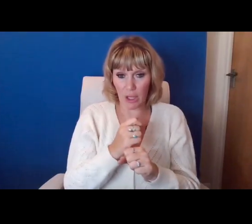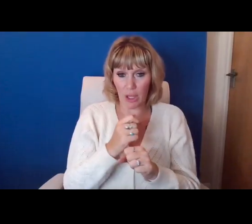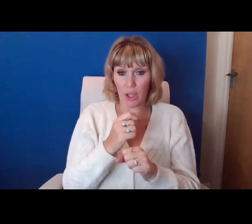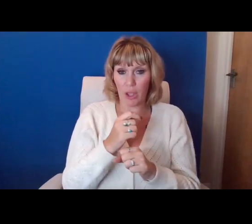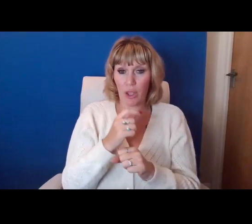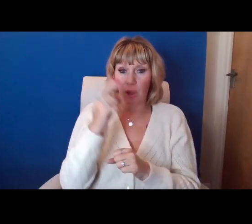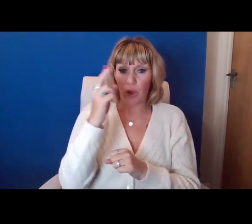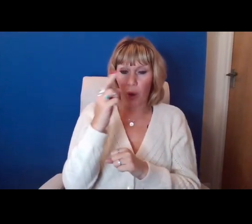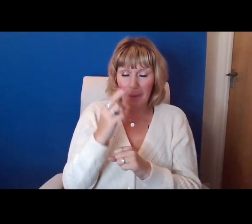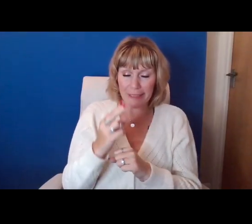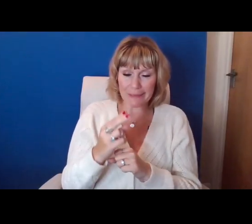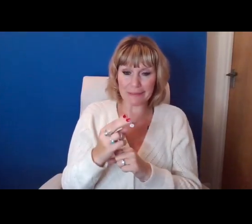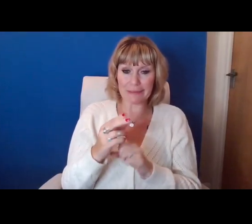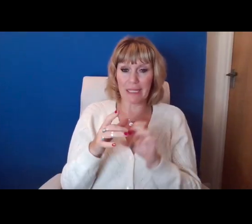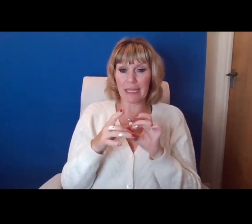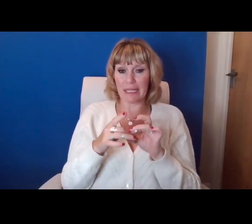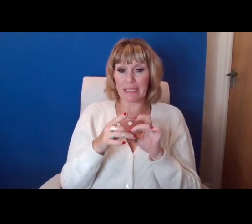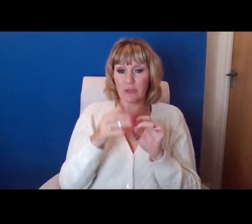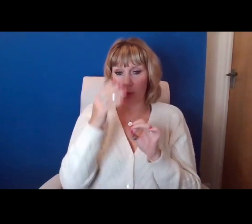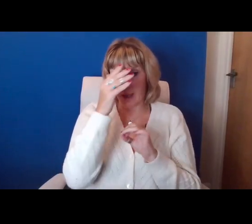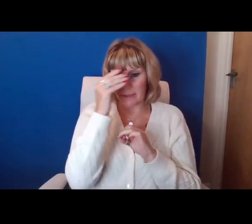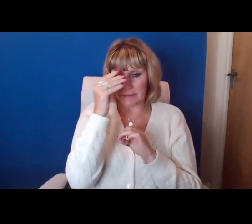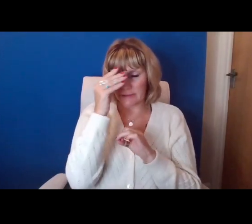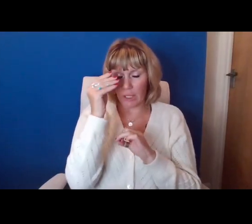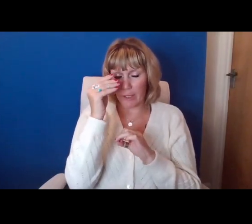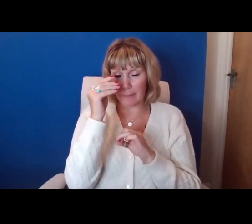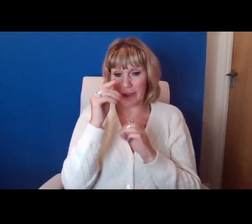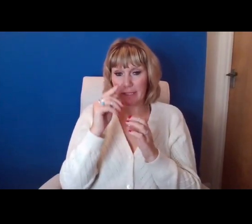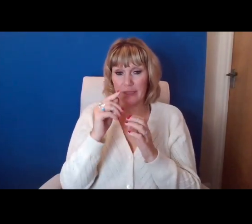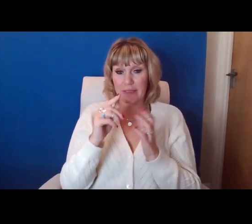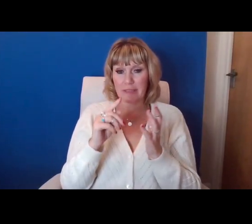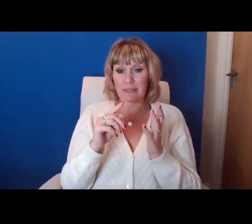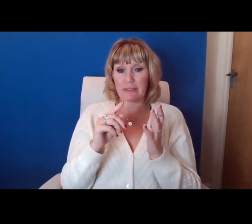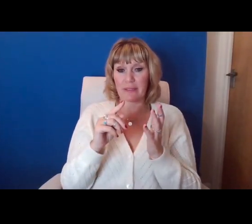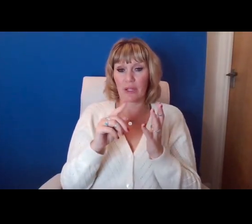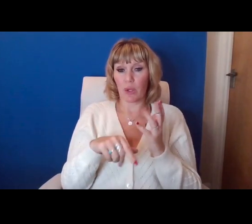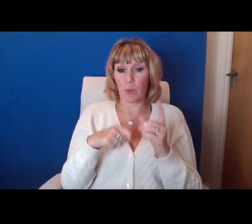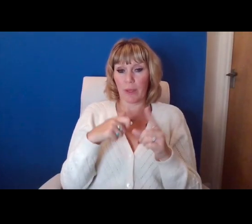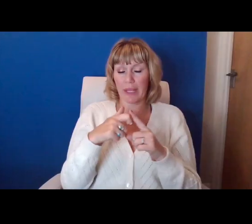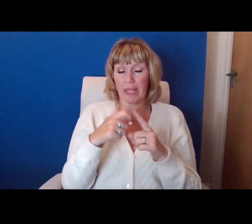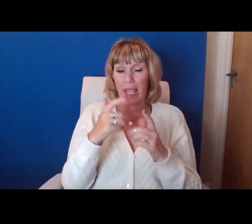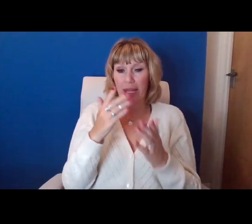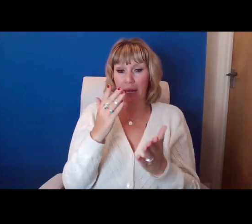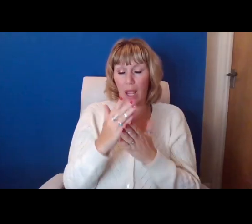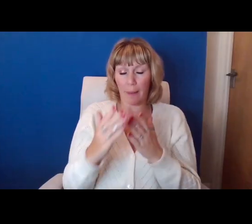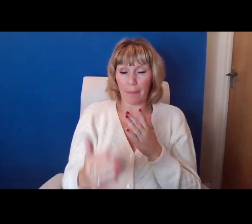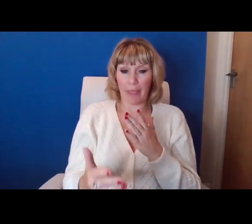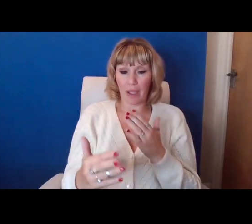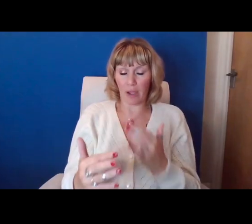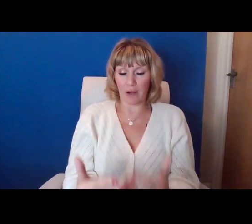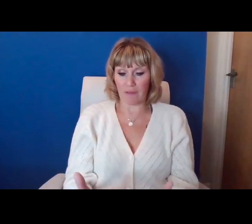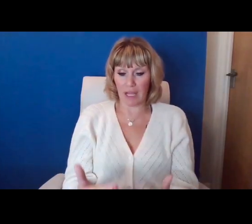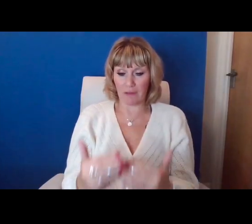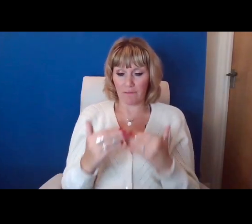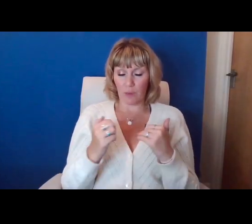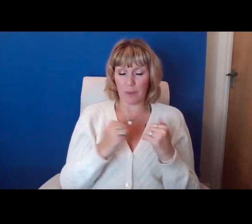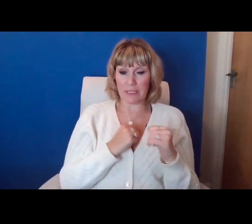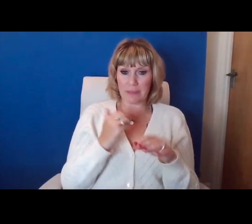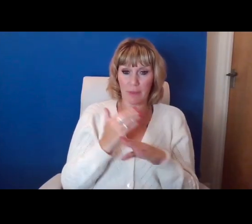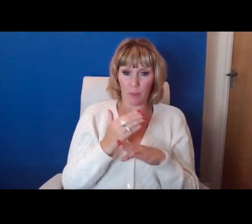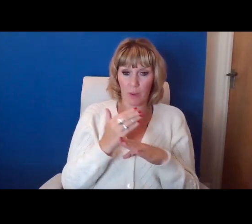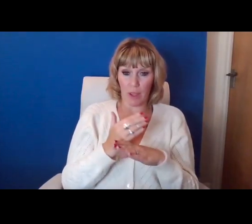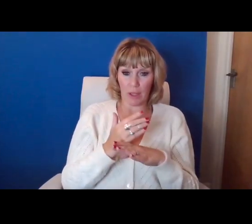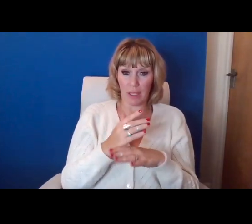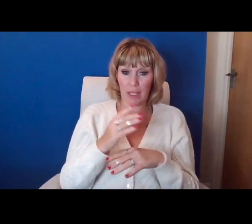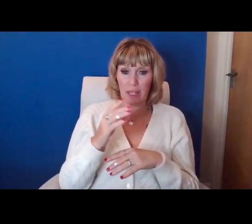Research UK and love it as a storytelling medium. That definitely influenced my piece. My Insta is